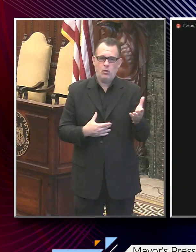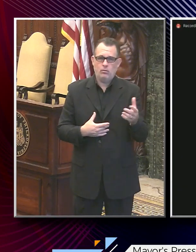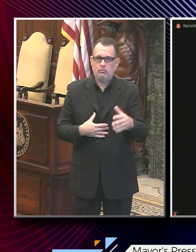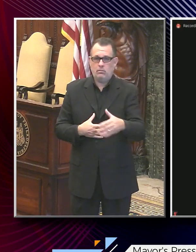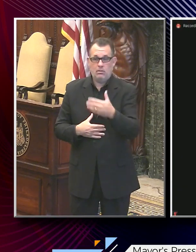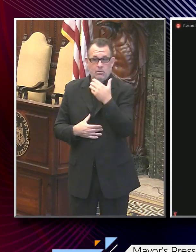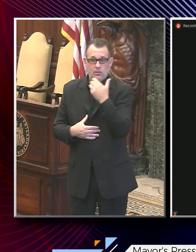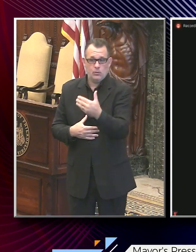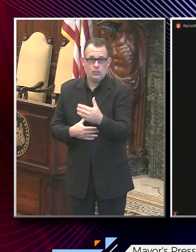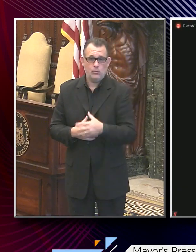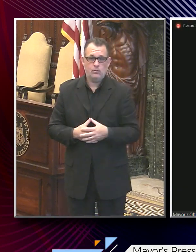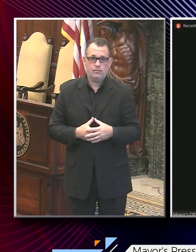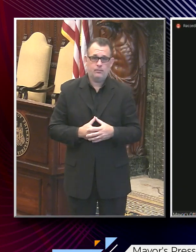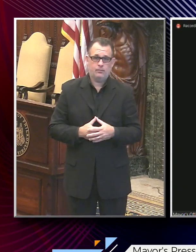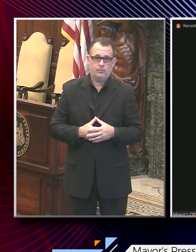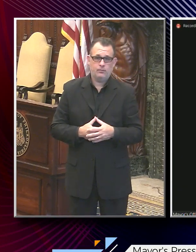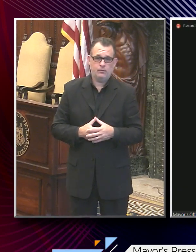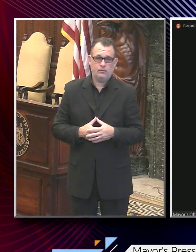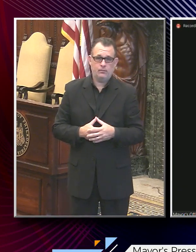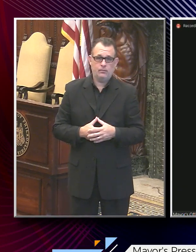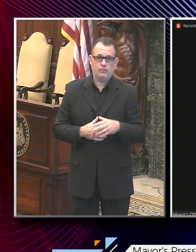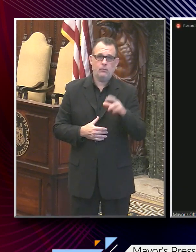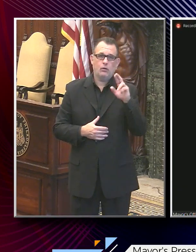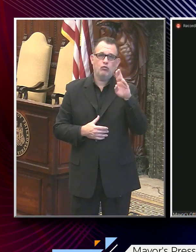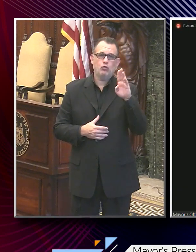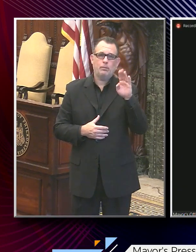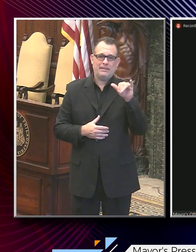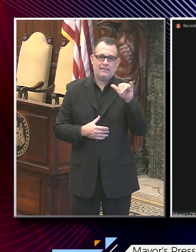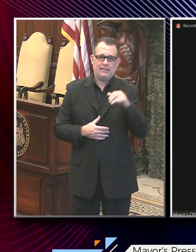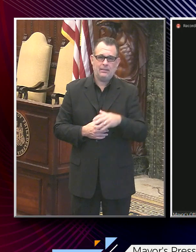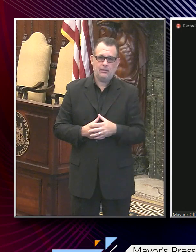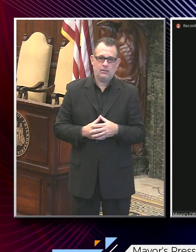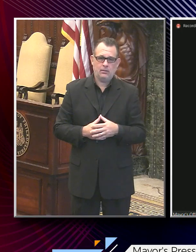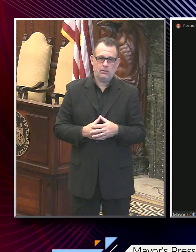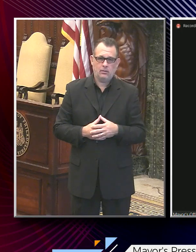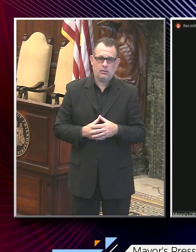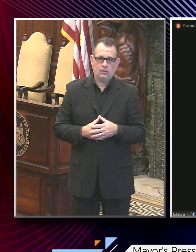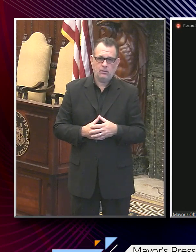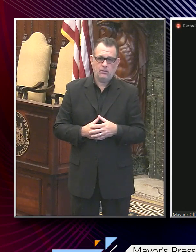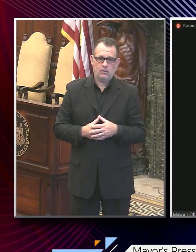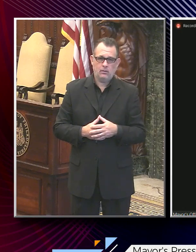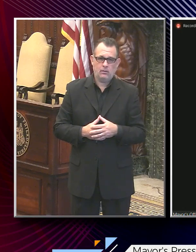right, thank you, Jack. Let's go now to Rudy Chinchilla of NBC 10.